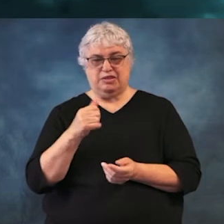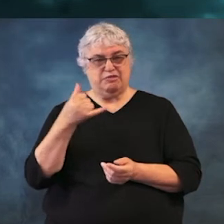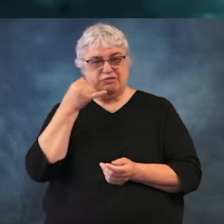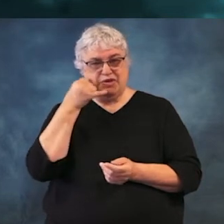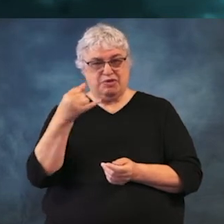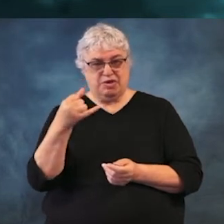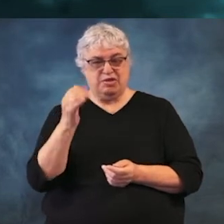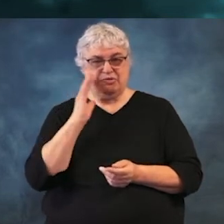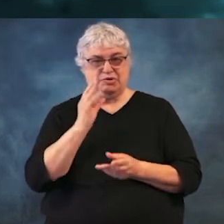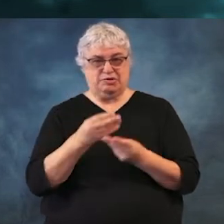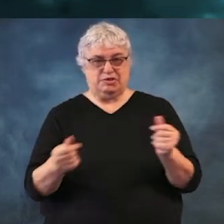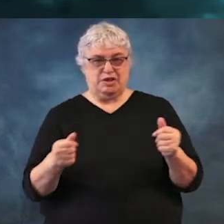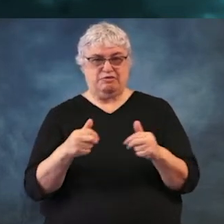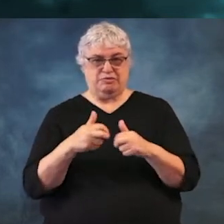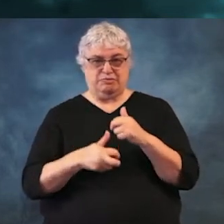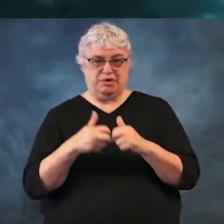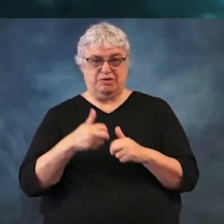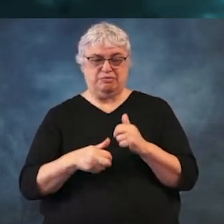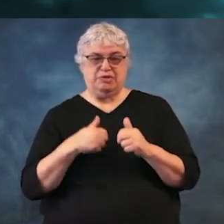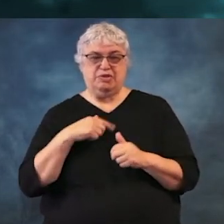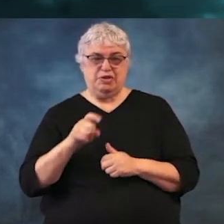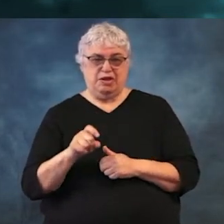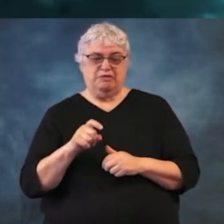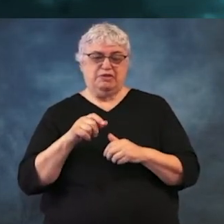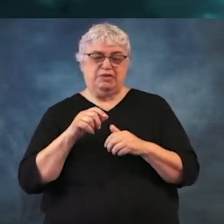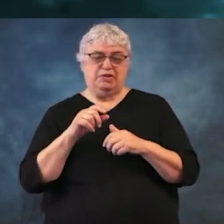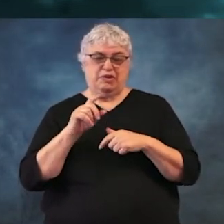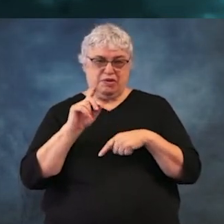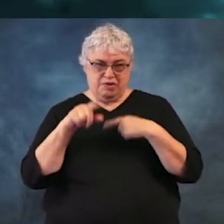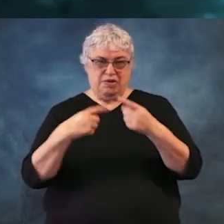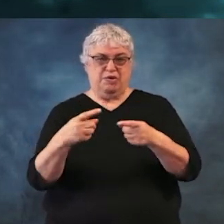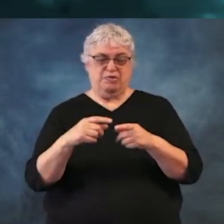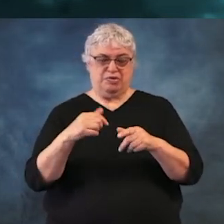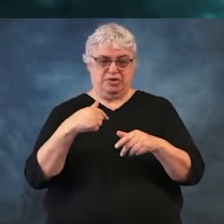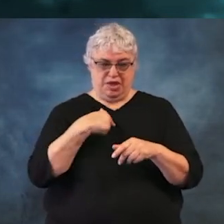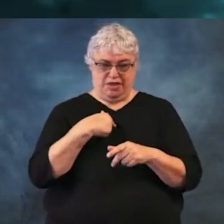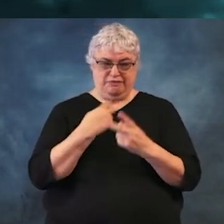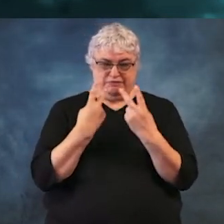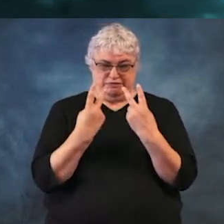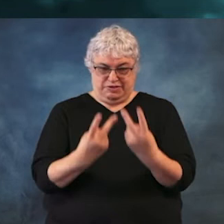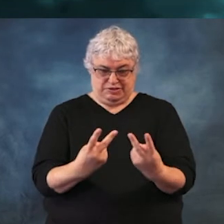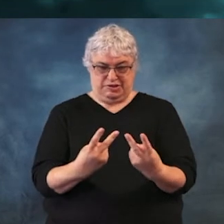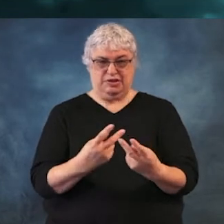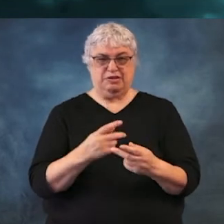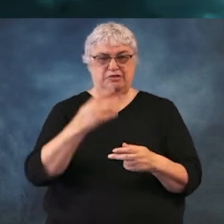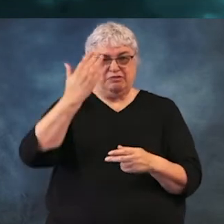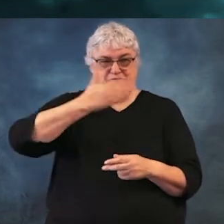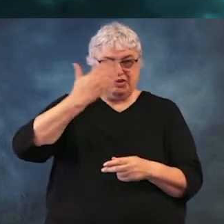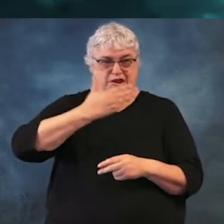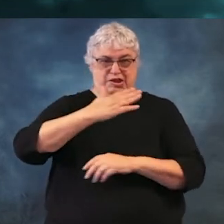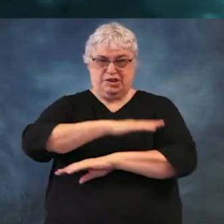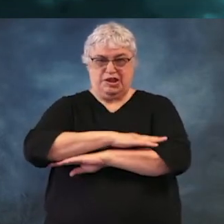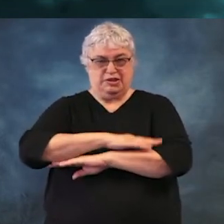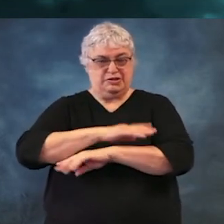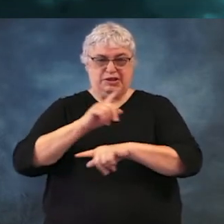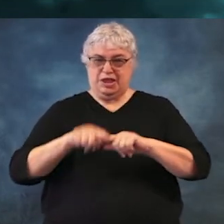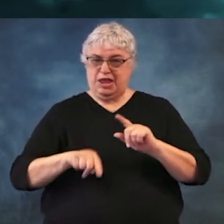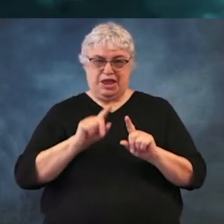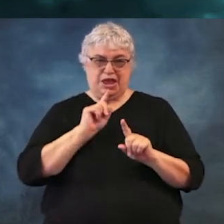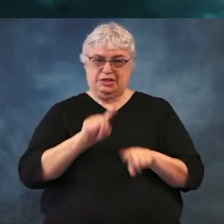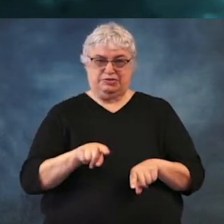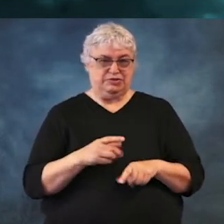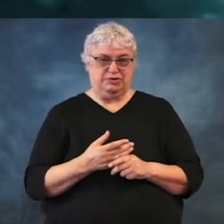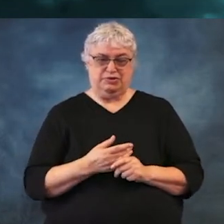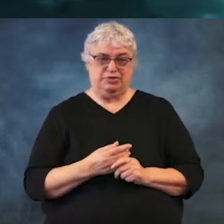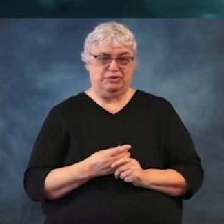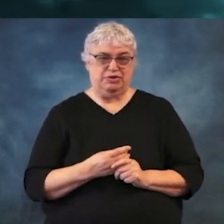phone call that's going to solve that problem. You have to actually go in person, because oftentimes the front desk is not going to be able to answer